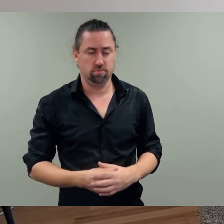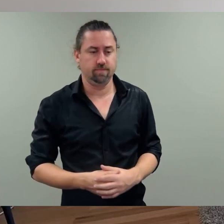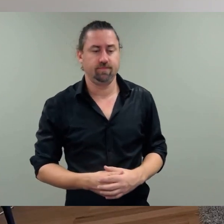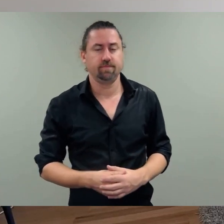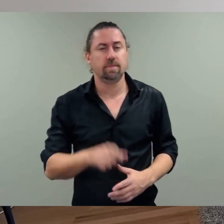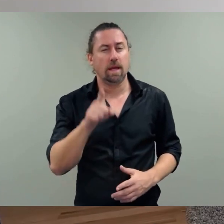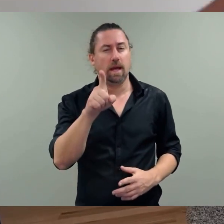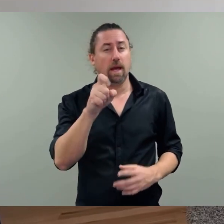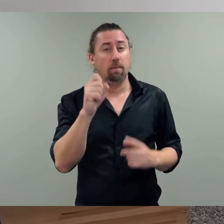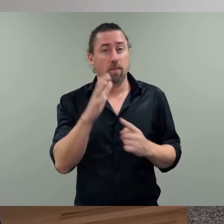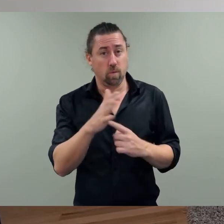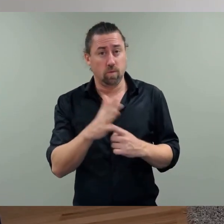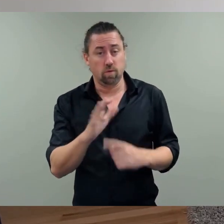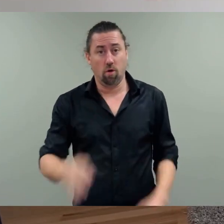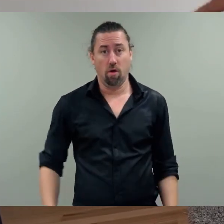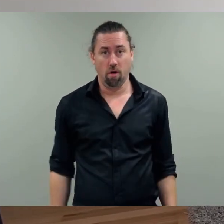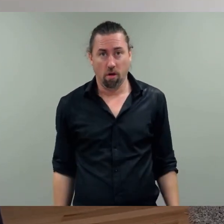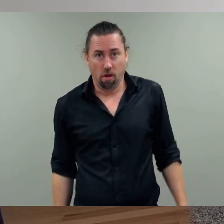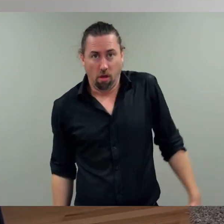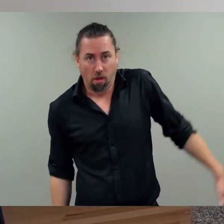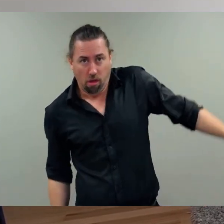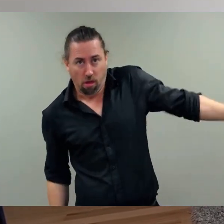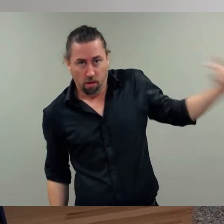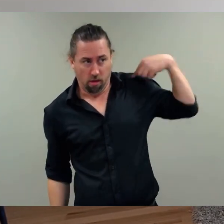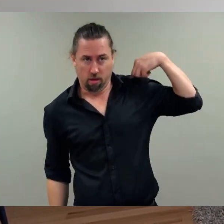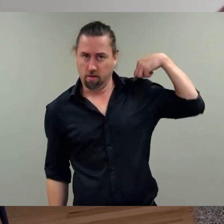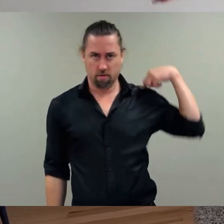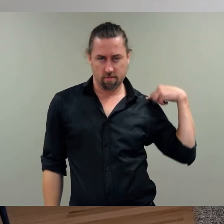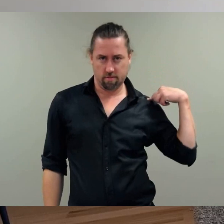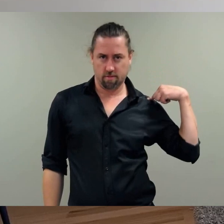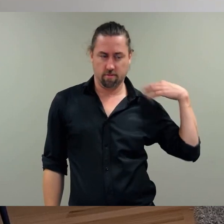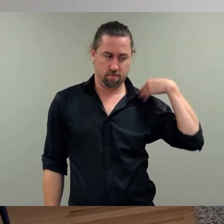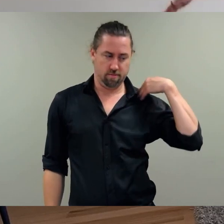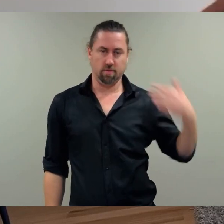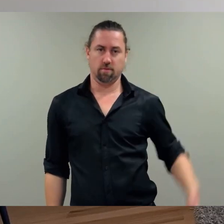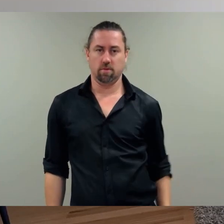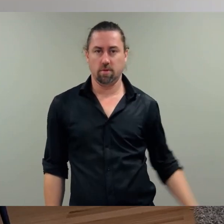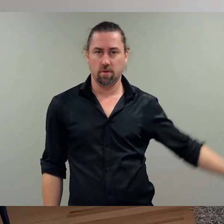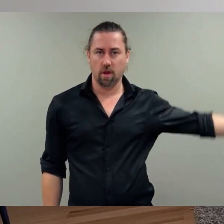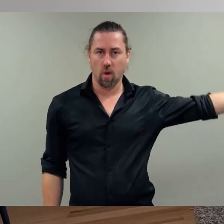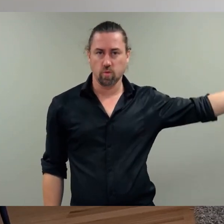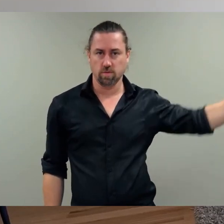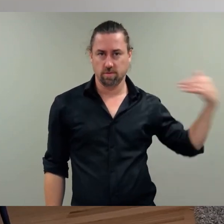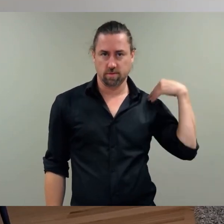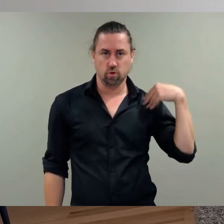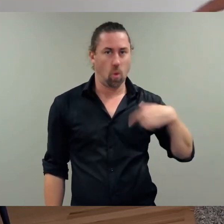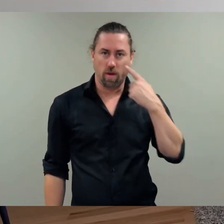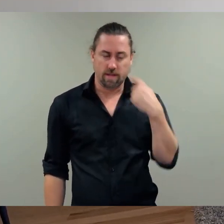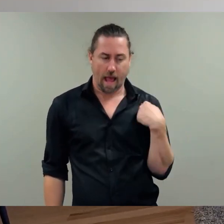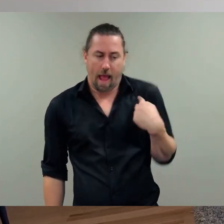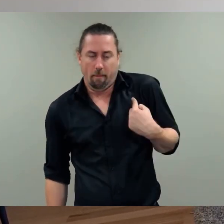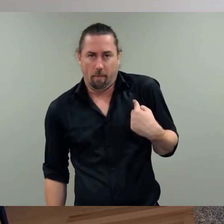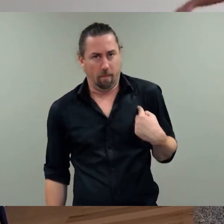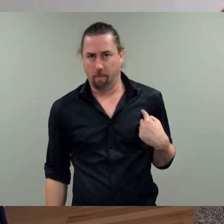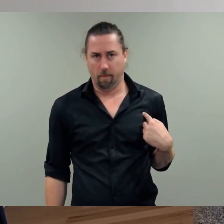go. Remember, we don't want to let our shoulders rise towards our ears as we're moving our arms out to the